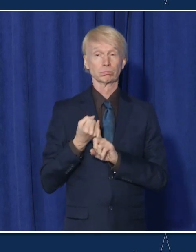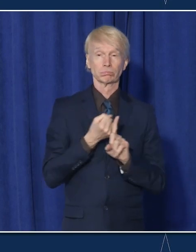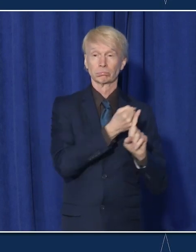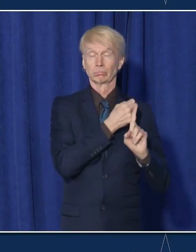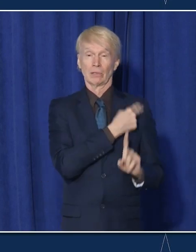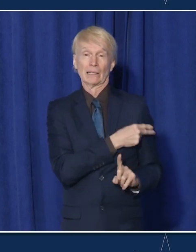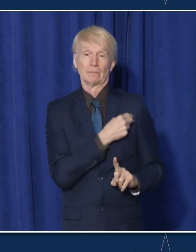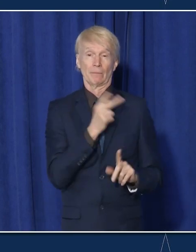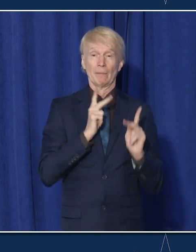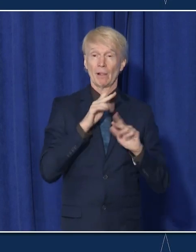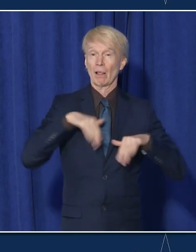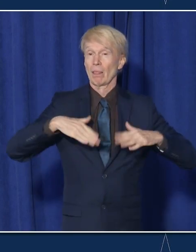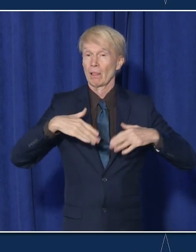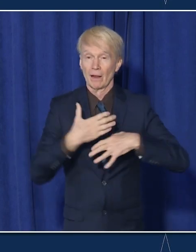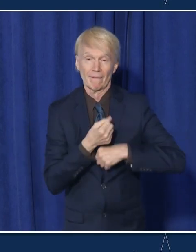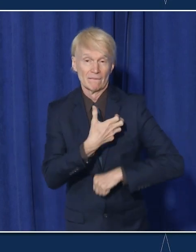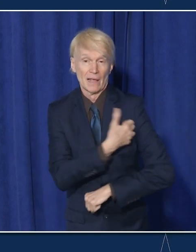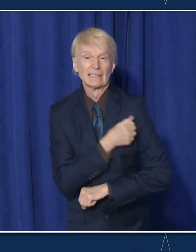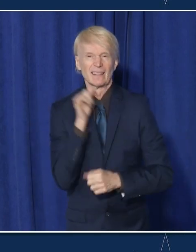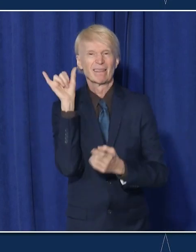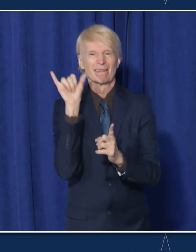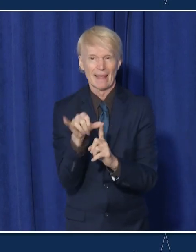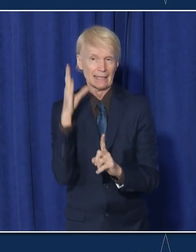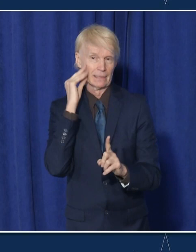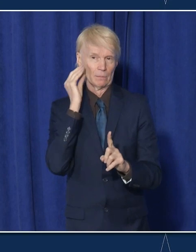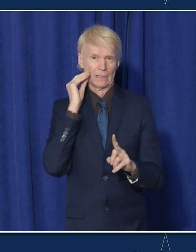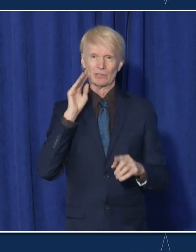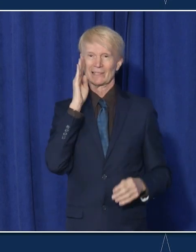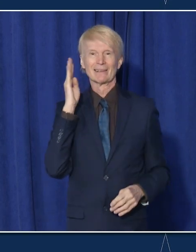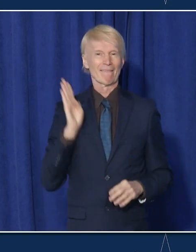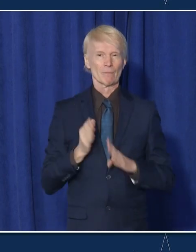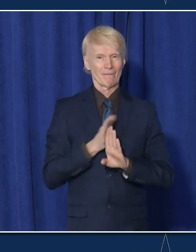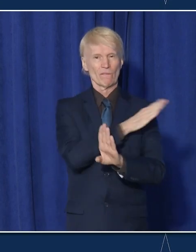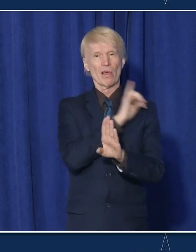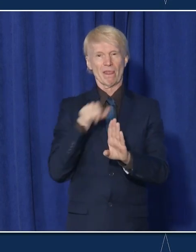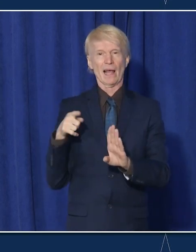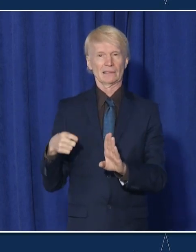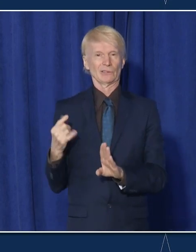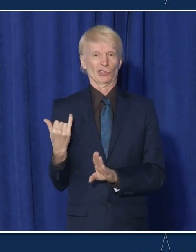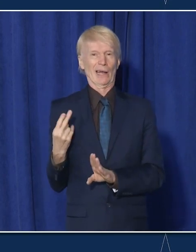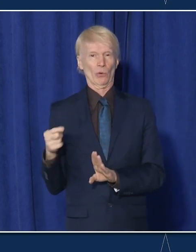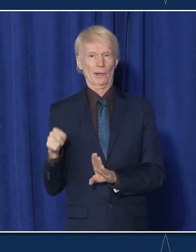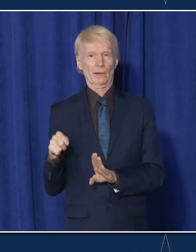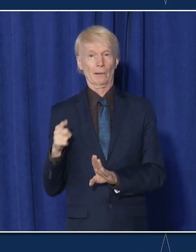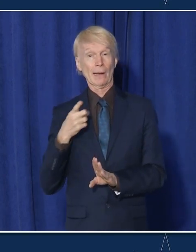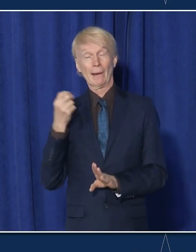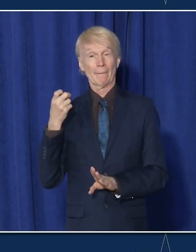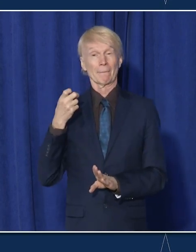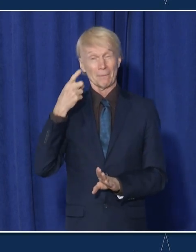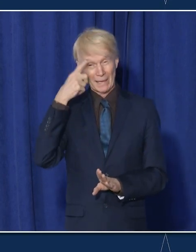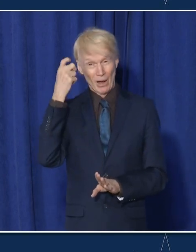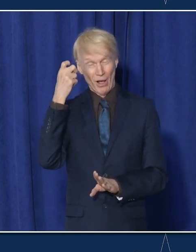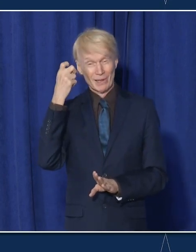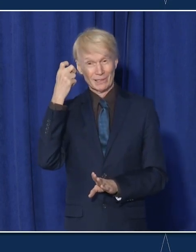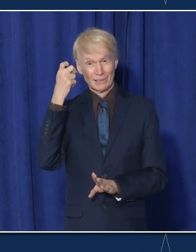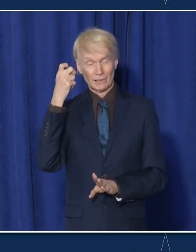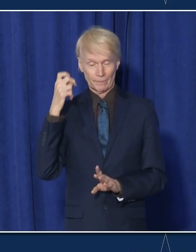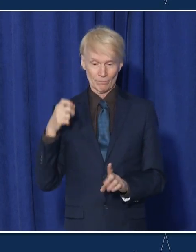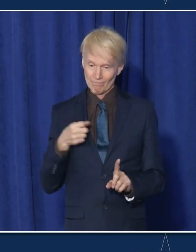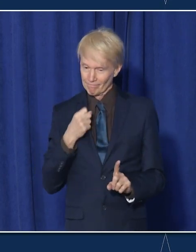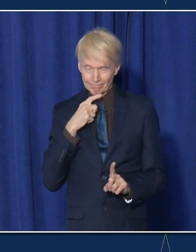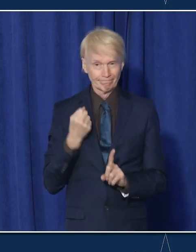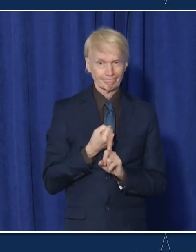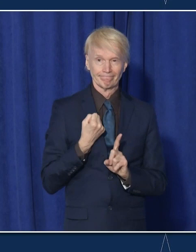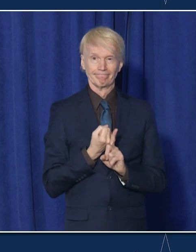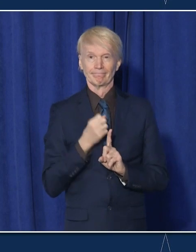mostly of unvaccinated people, that we ever had in Chicago. And because we have been hit so hard with the